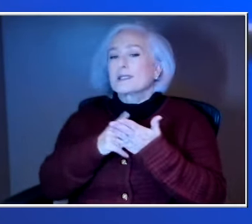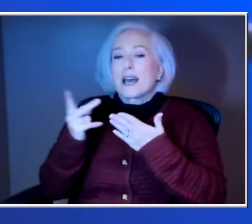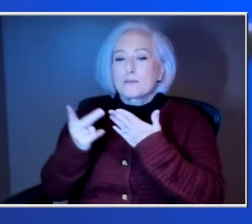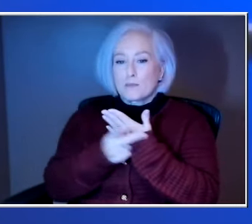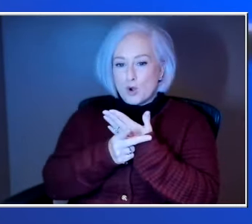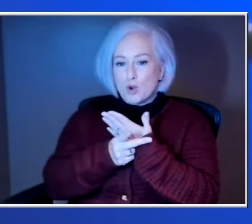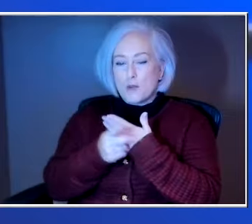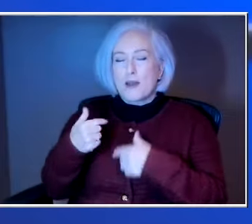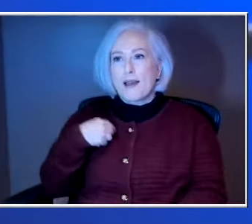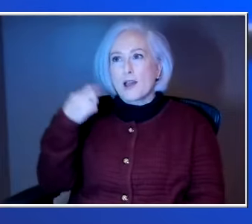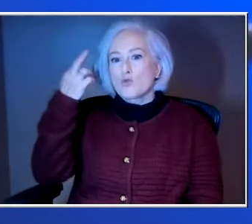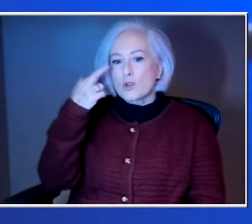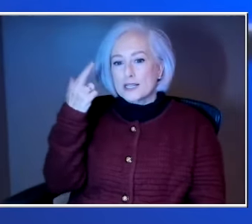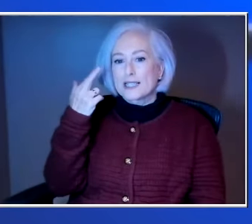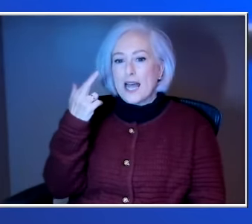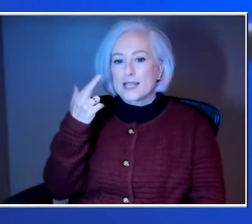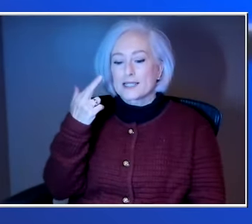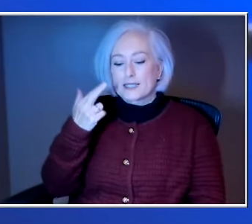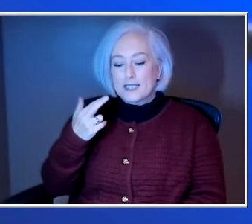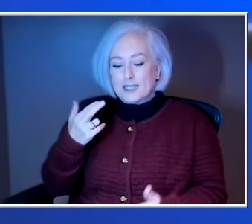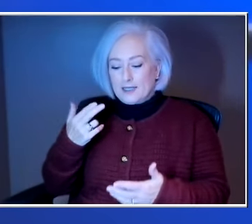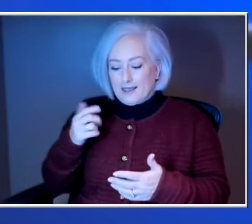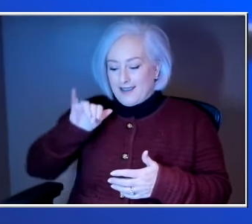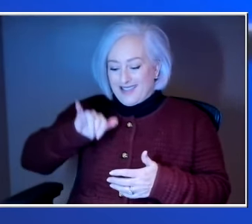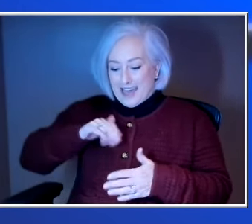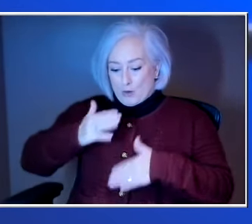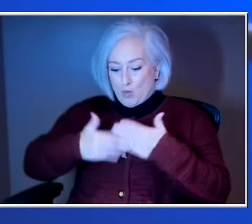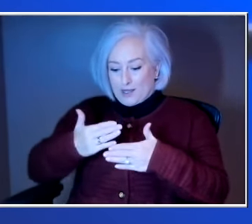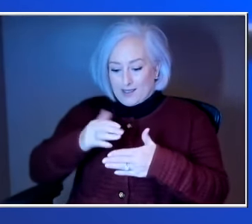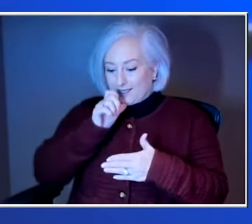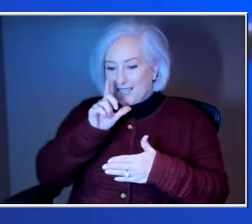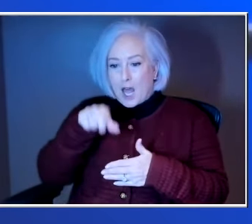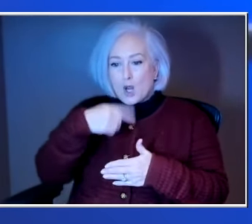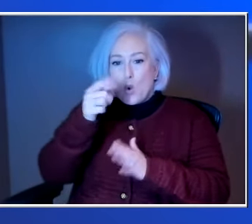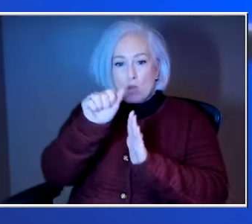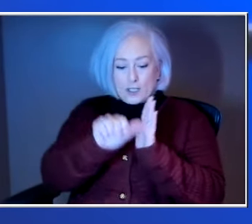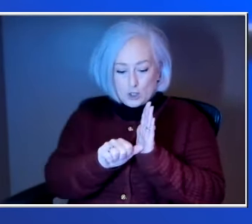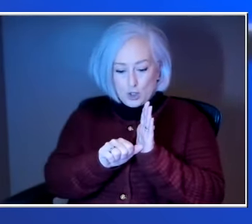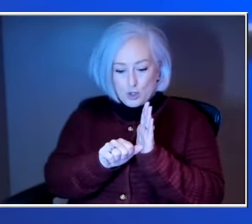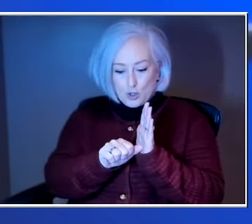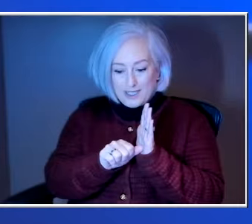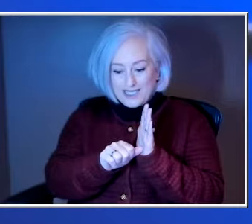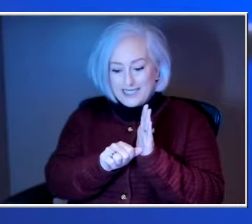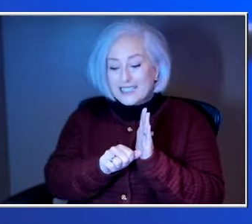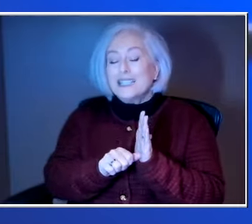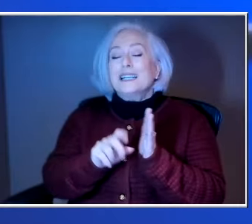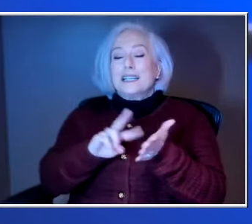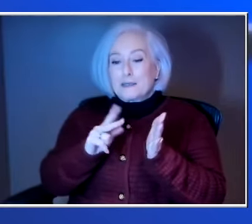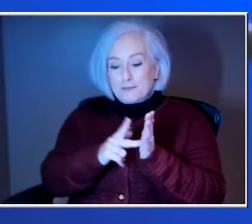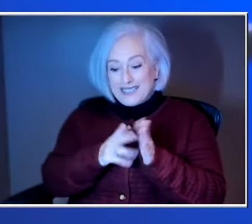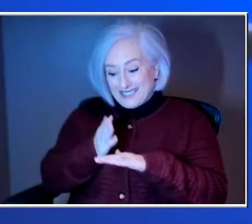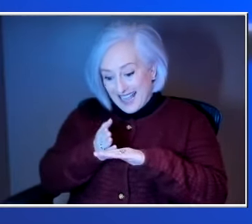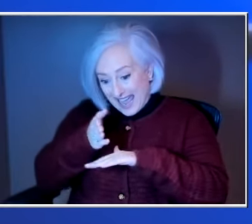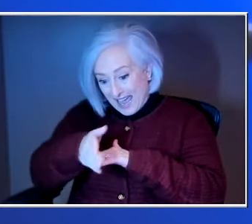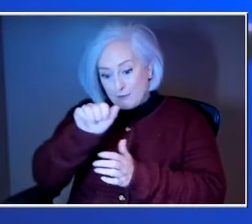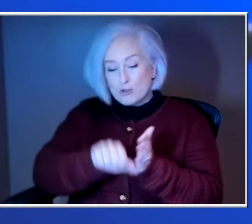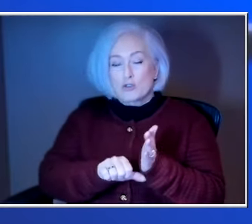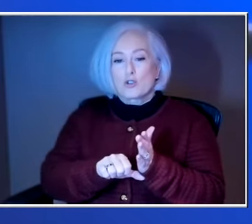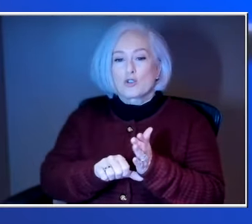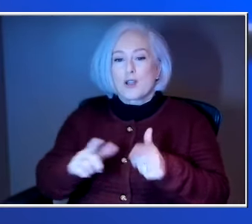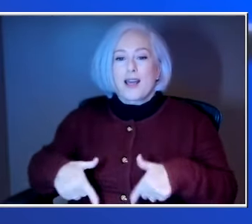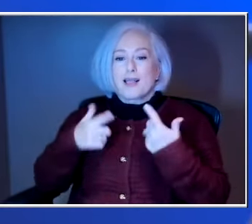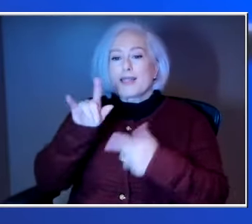realized that the process is not just the surgery. It's the whole lifestyle that you're going to have, and it's going to be a challenge. This is not a quick fix. This